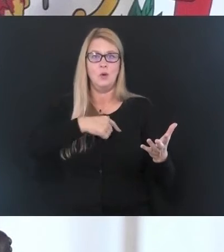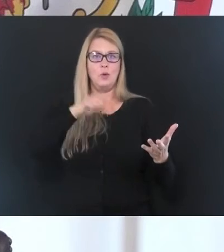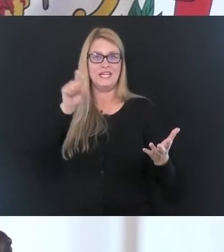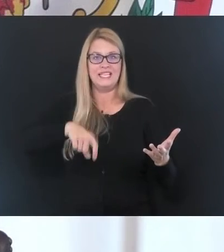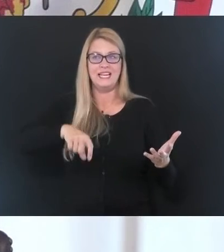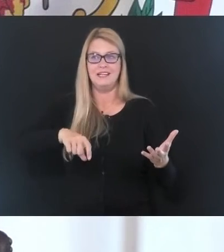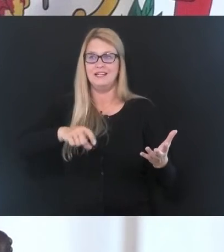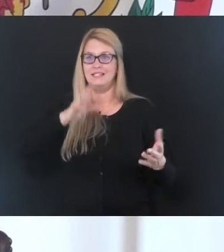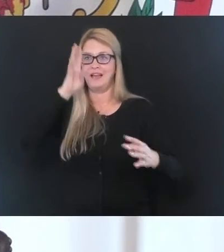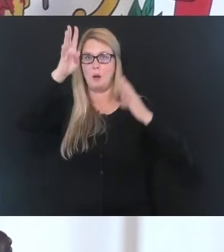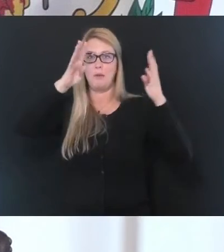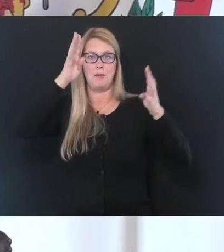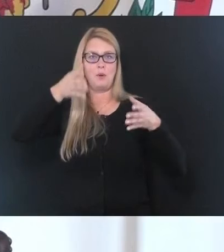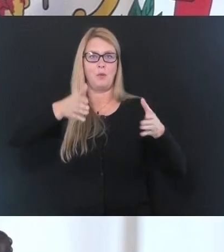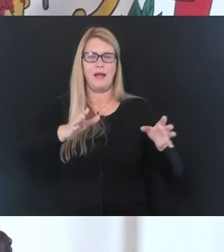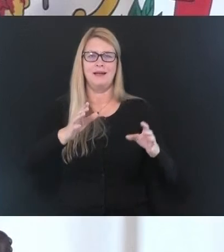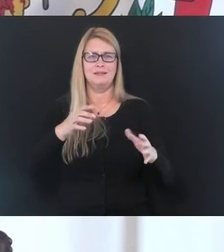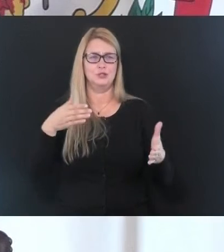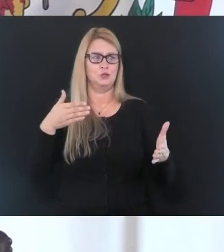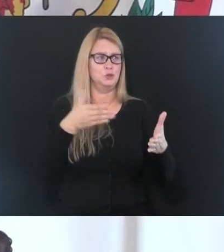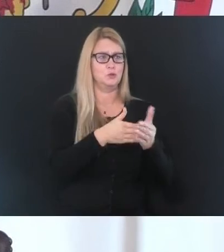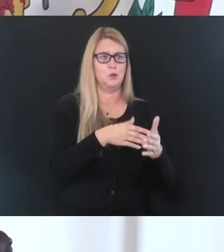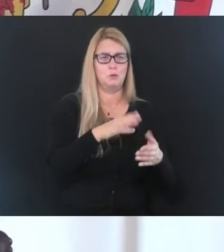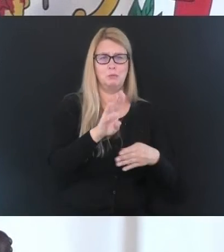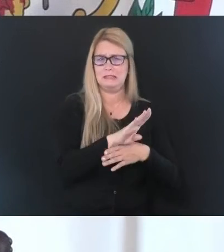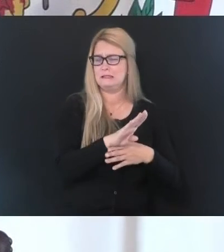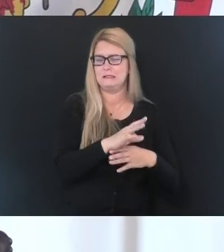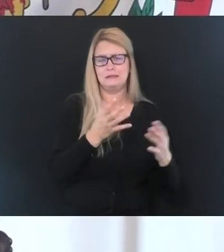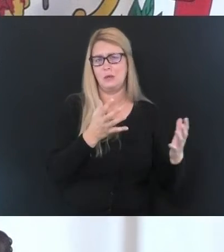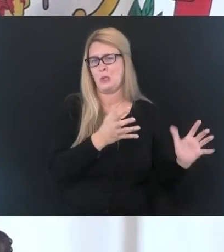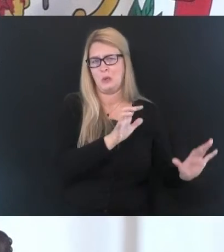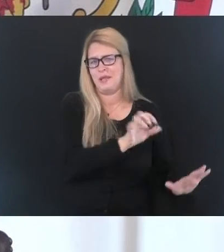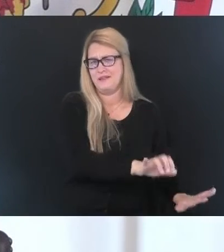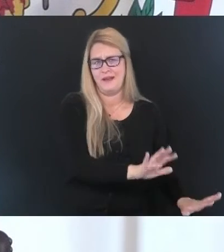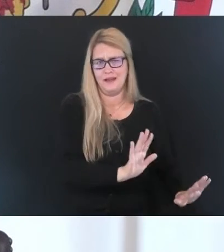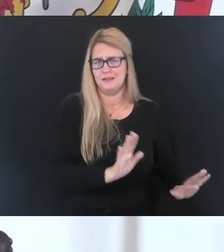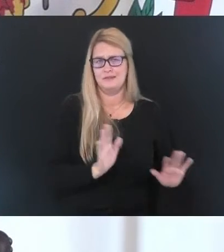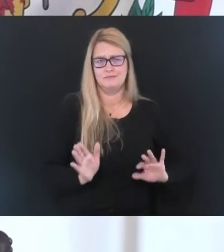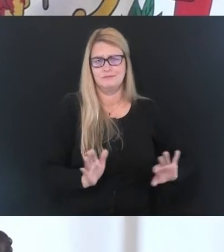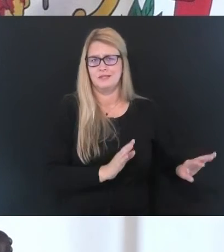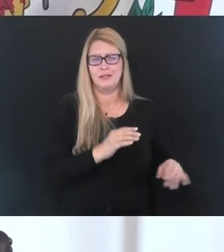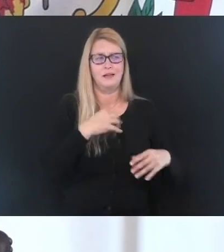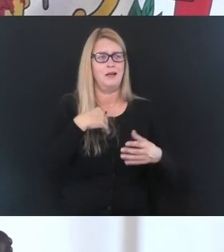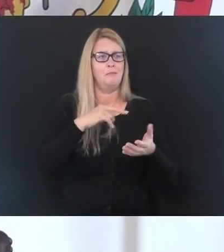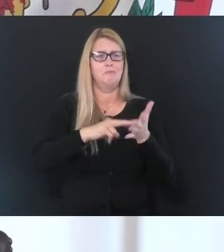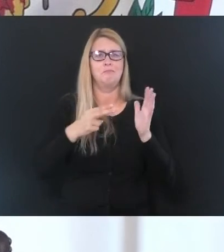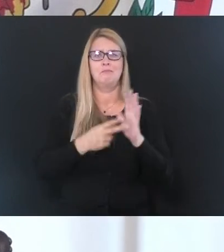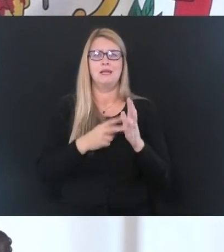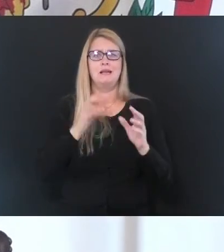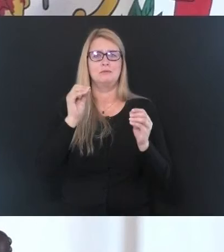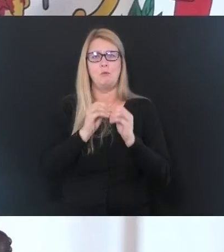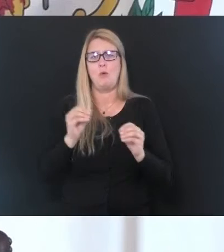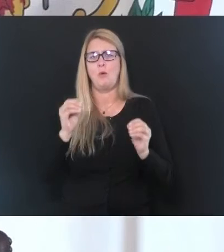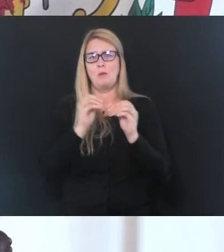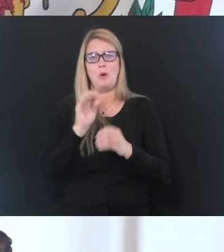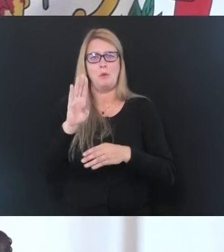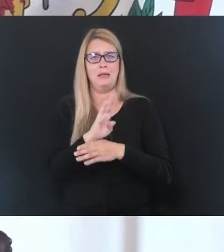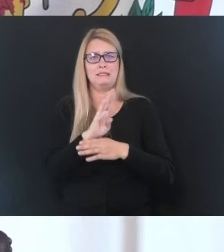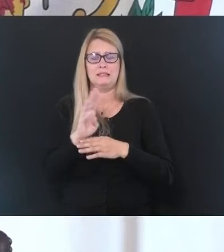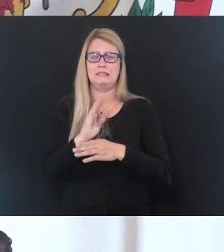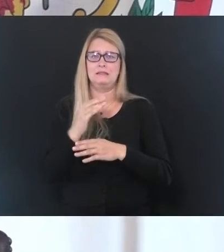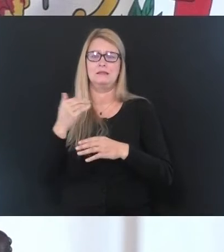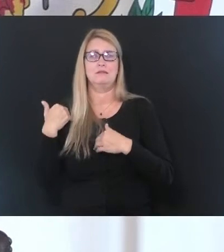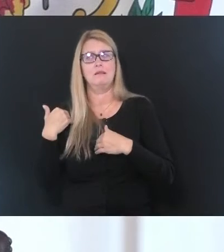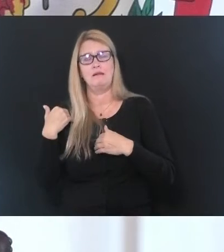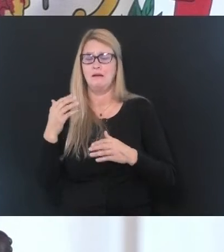up with a way of suing our businesses or whatever, and because you'll just put more and more and more of them under and out of business.